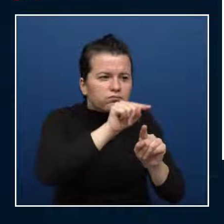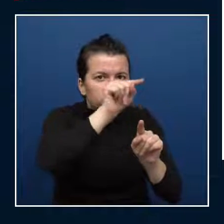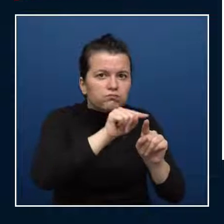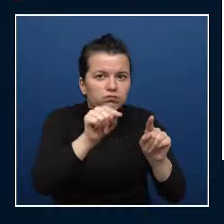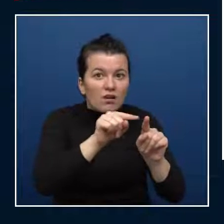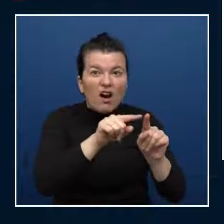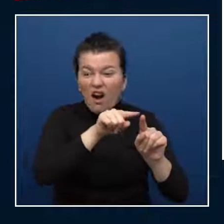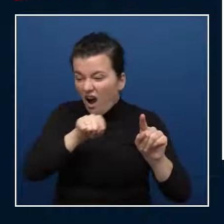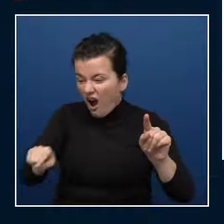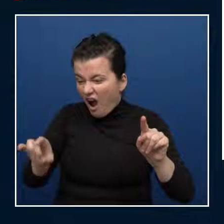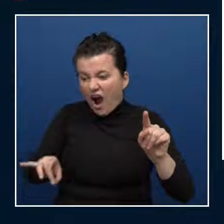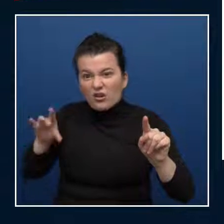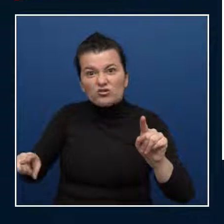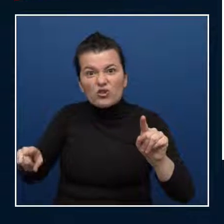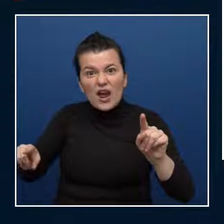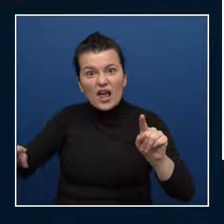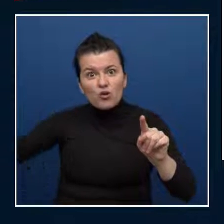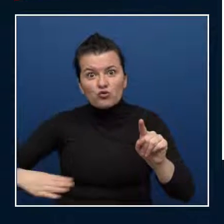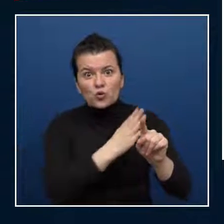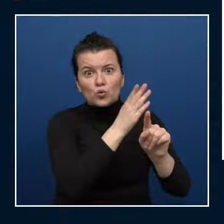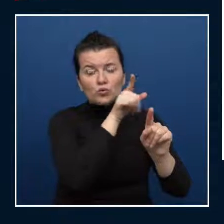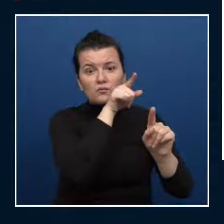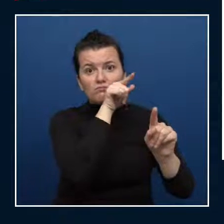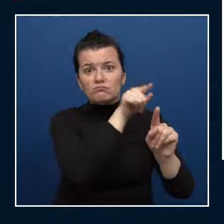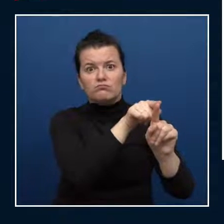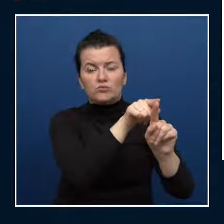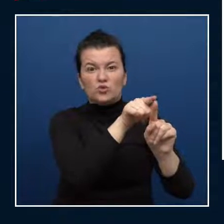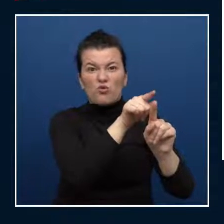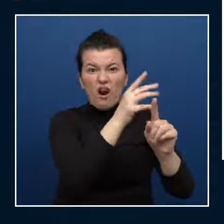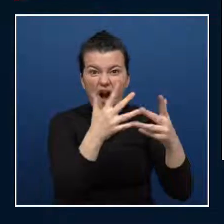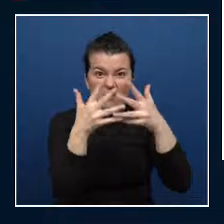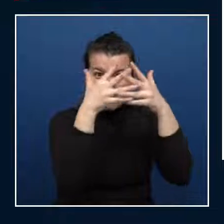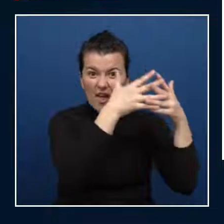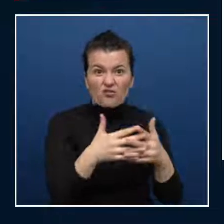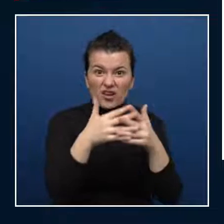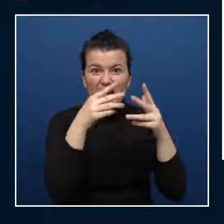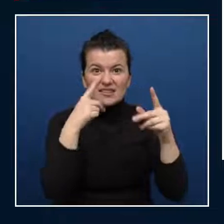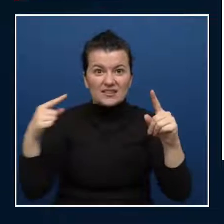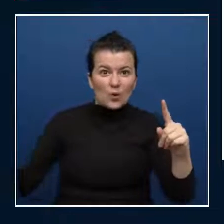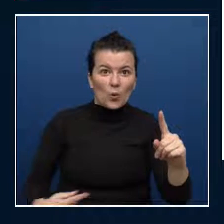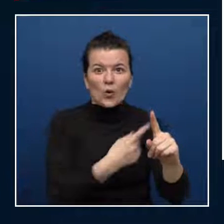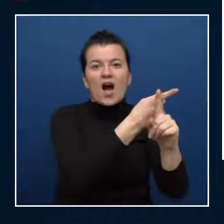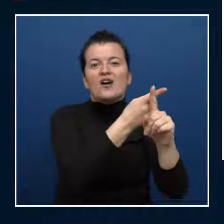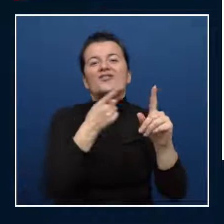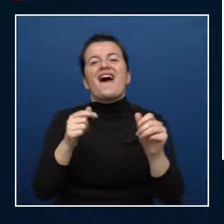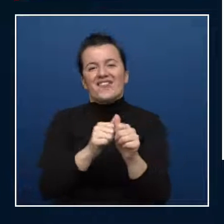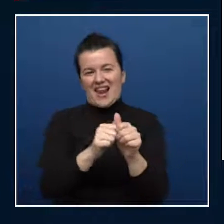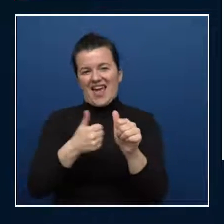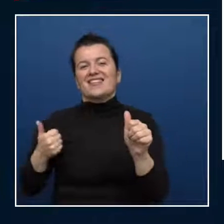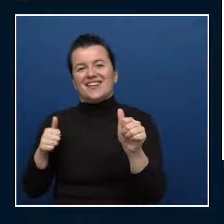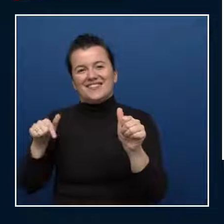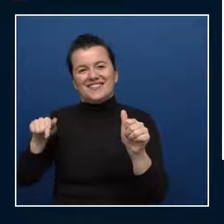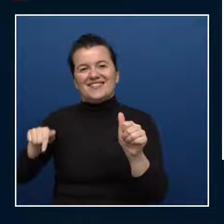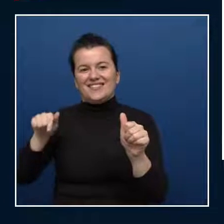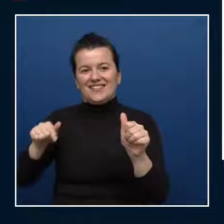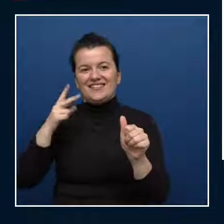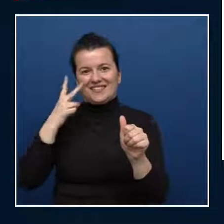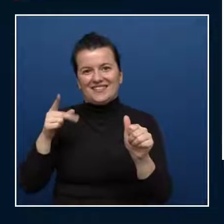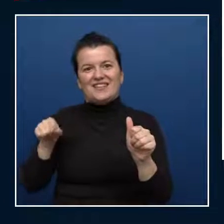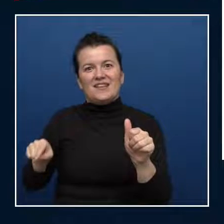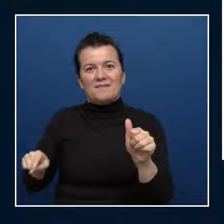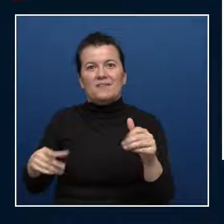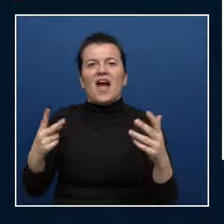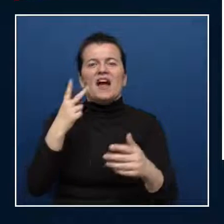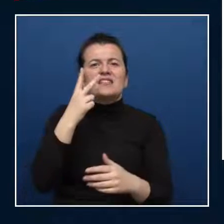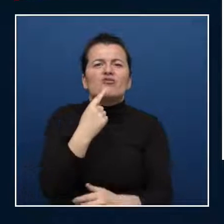routed to the US endpoint, and we've got some latency data here. So we've got that there was one where it's red and it's really